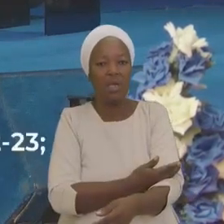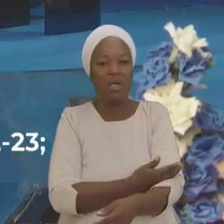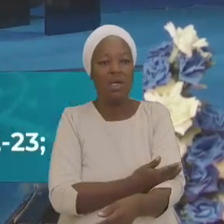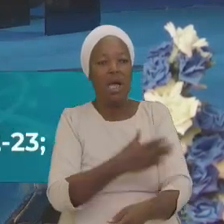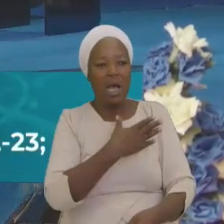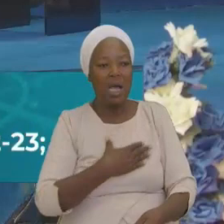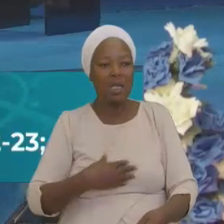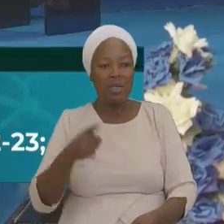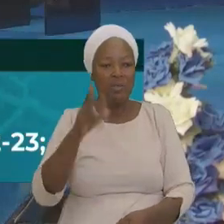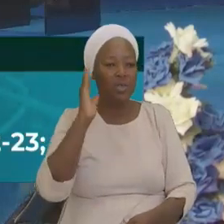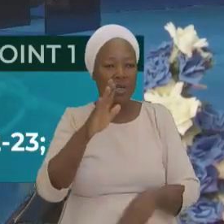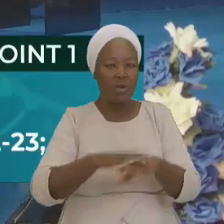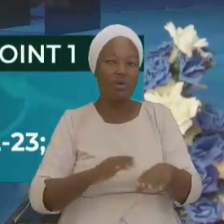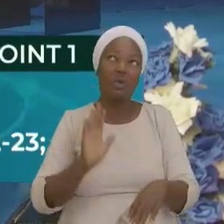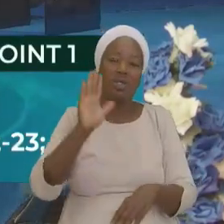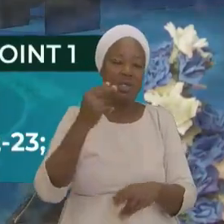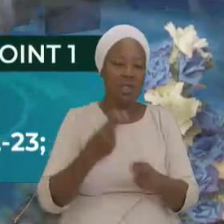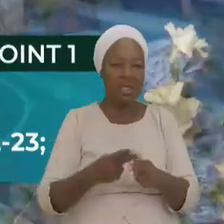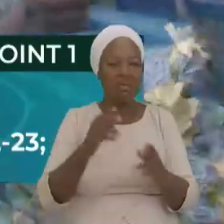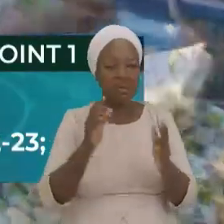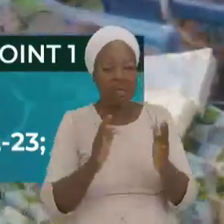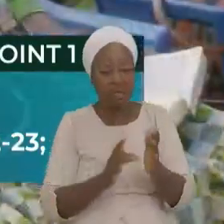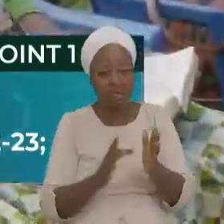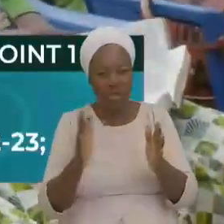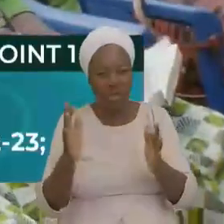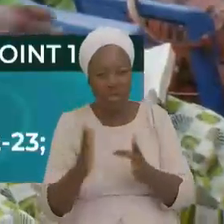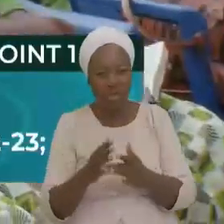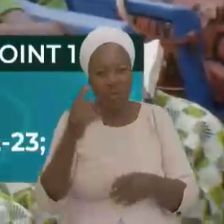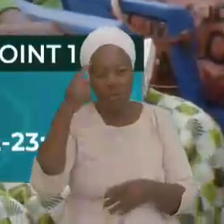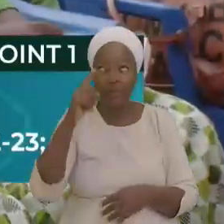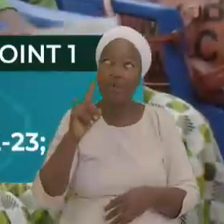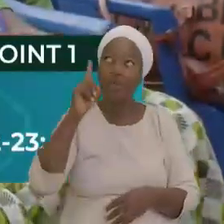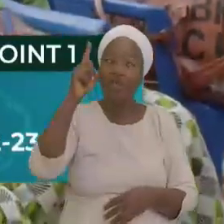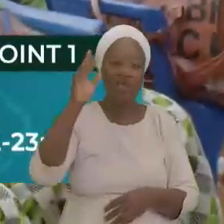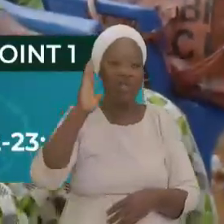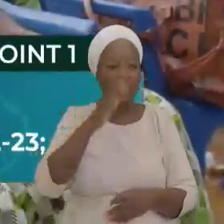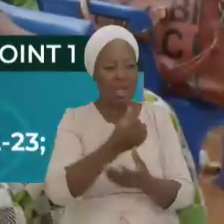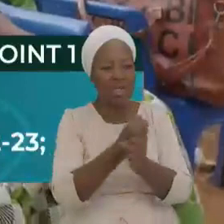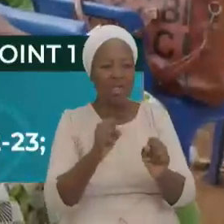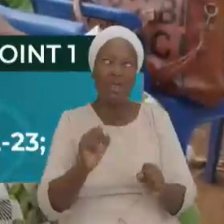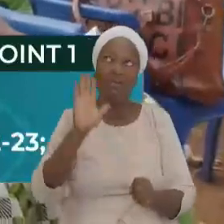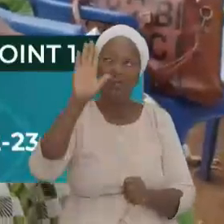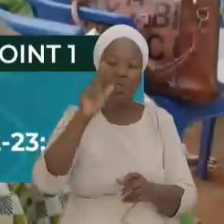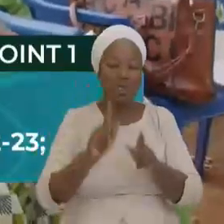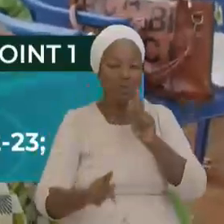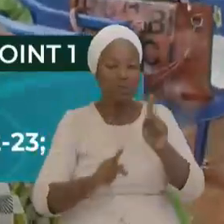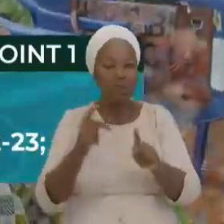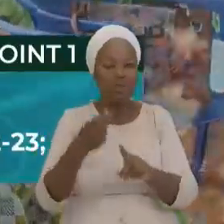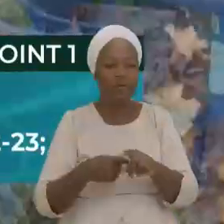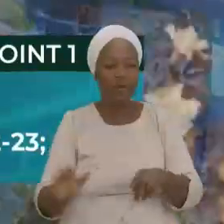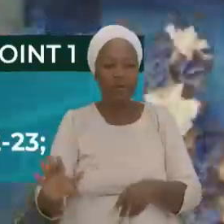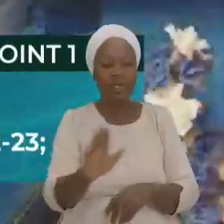name Jesus, for he shall save his people from their